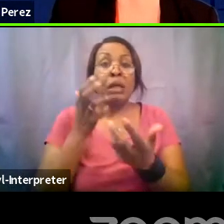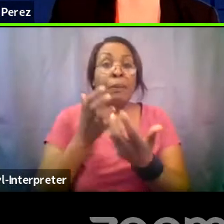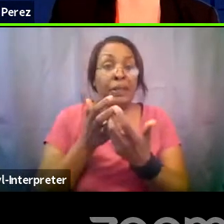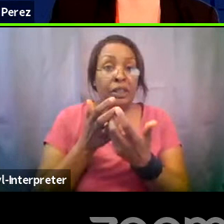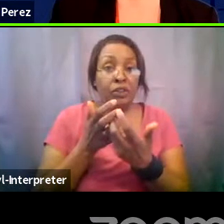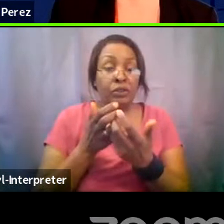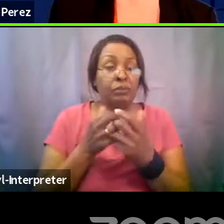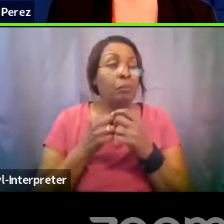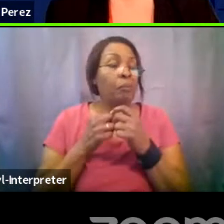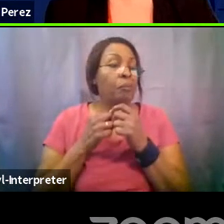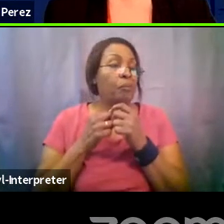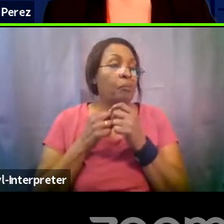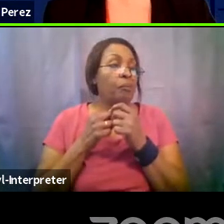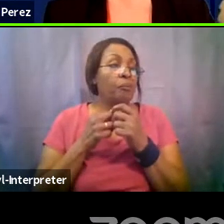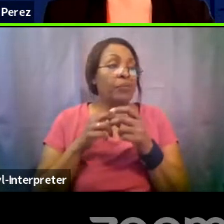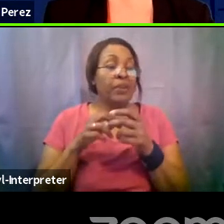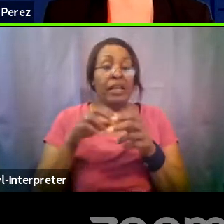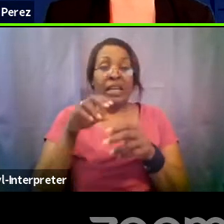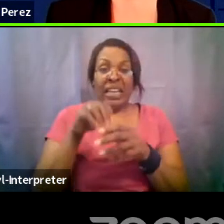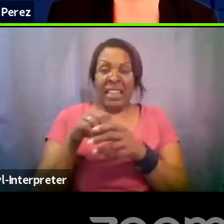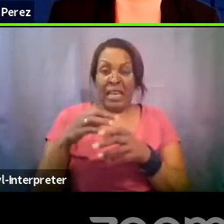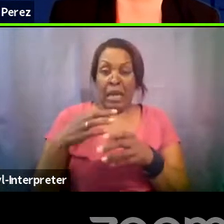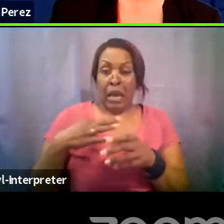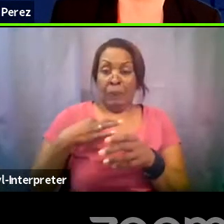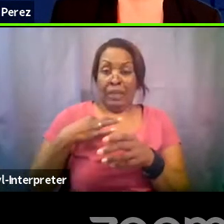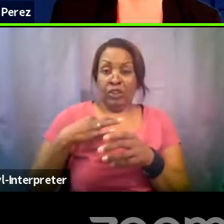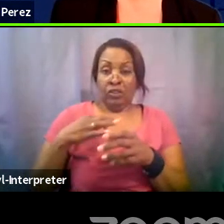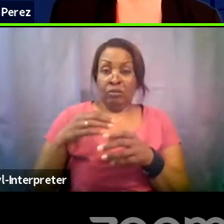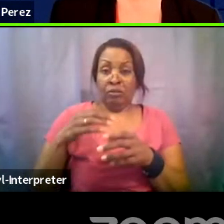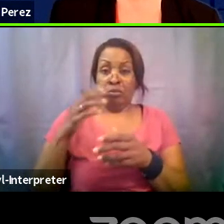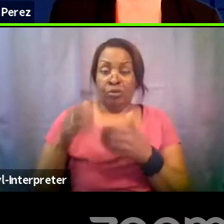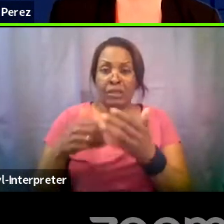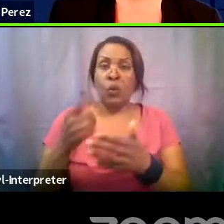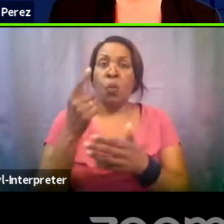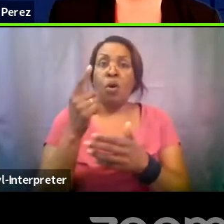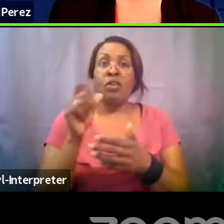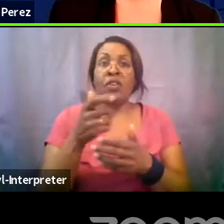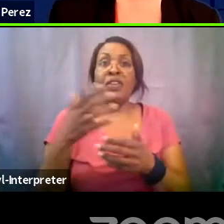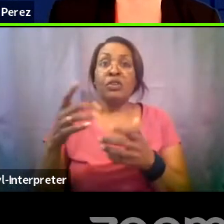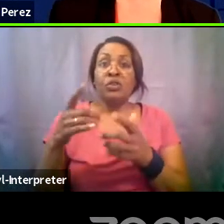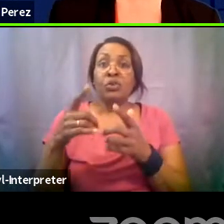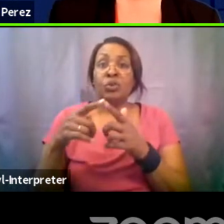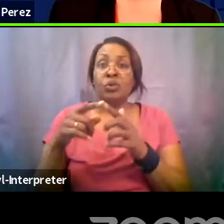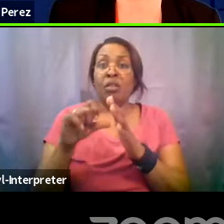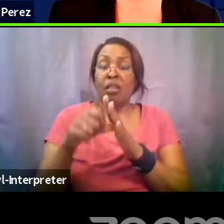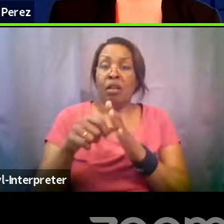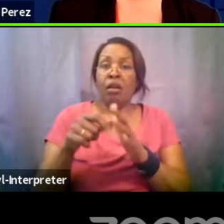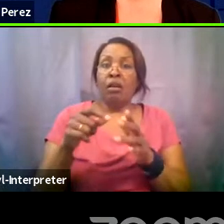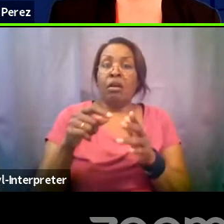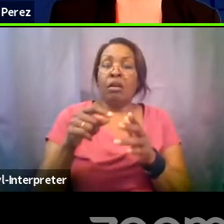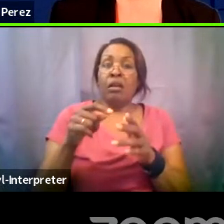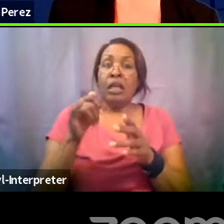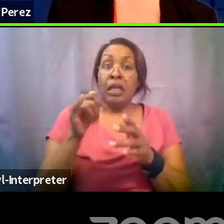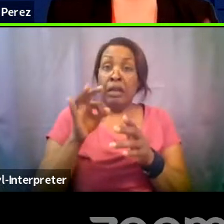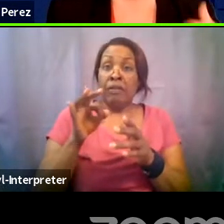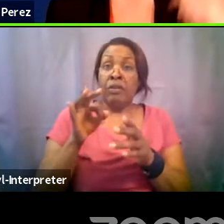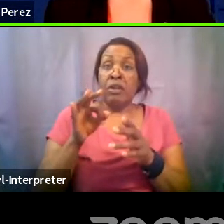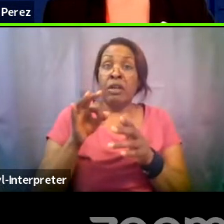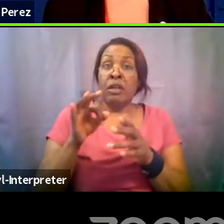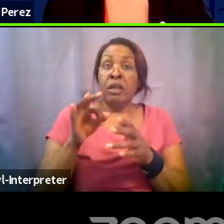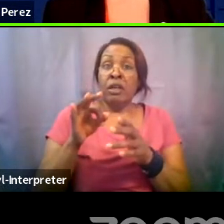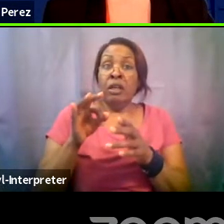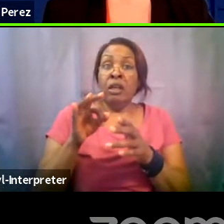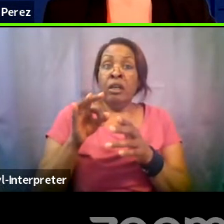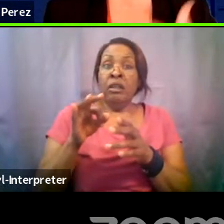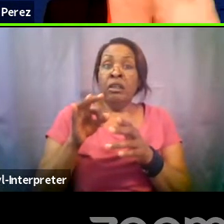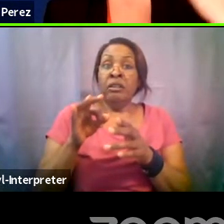accommodations in the application process. One of the things to point out is if in fact that you do get that